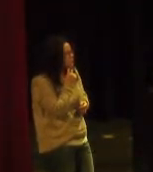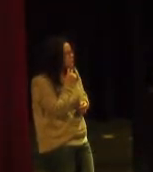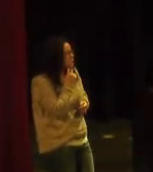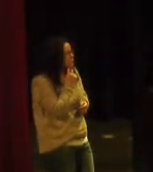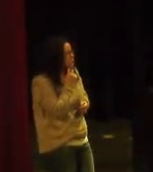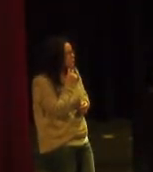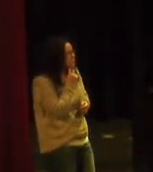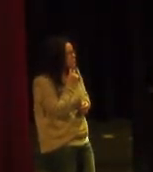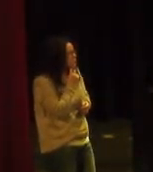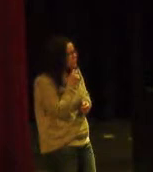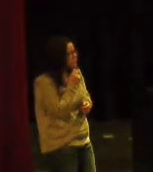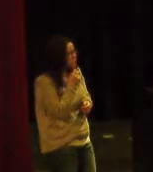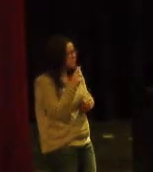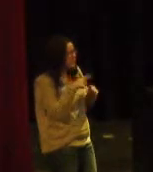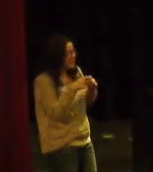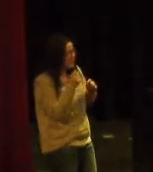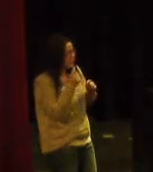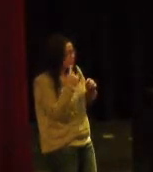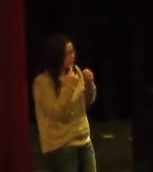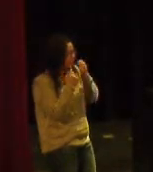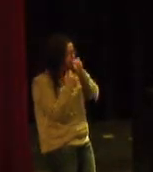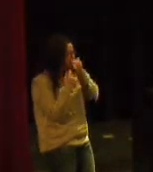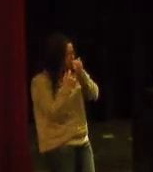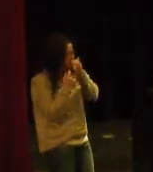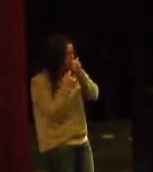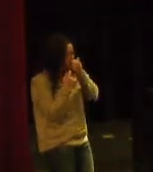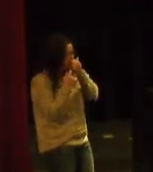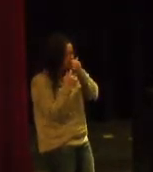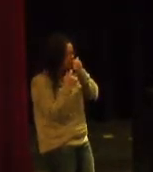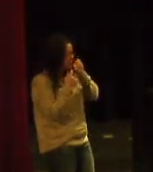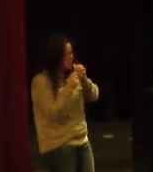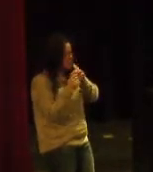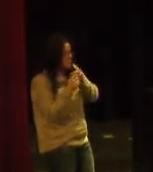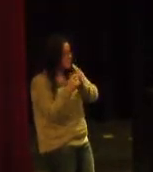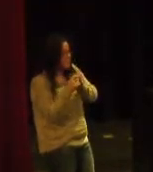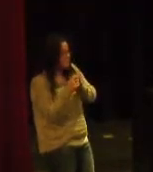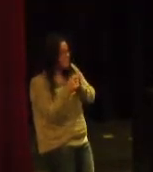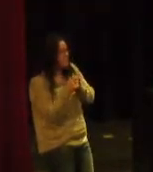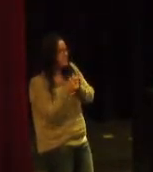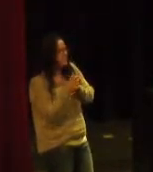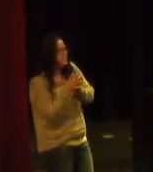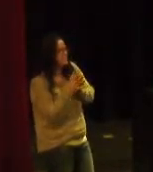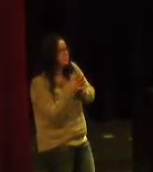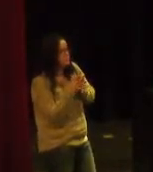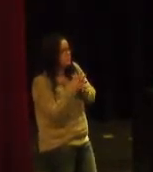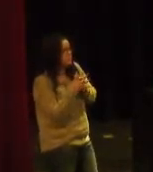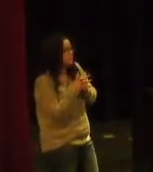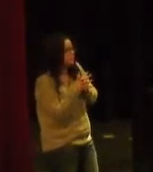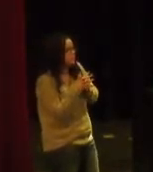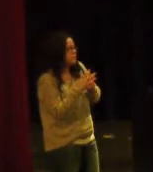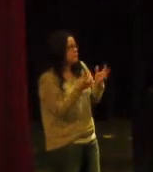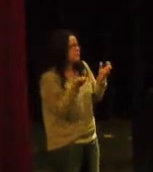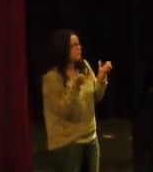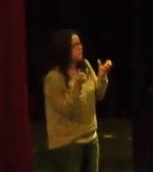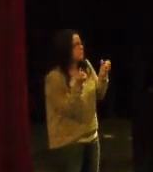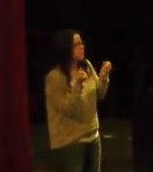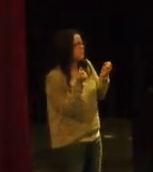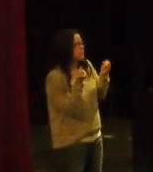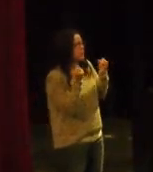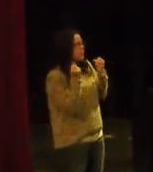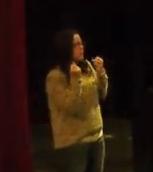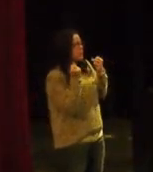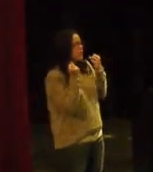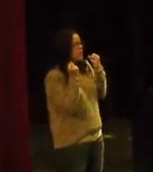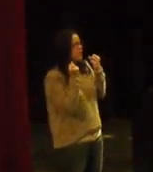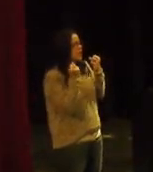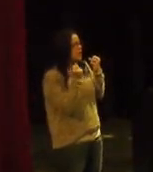people. Choices they're facing and a whole bunch of stuff like that. Many of the critiques